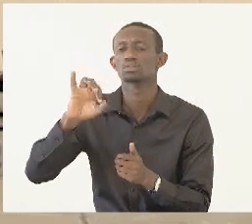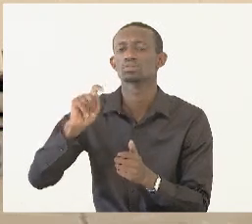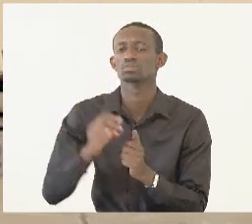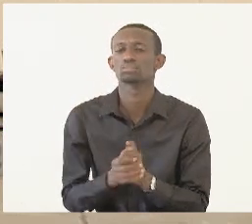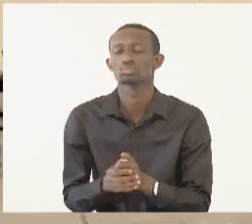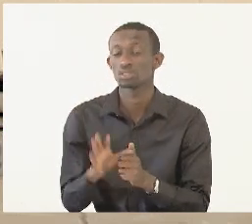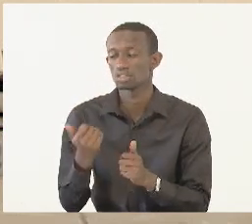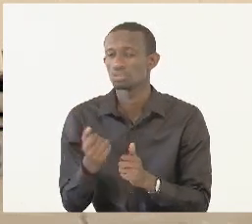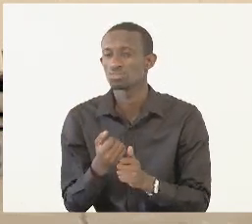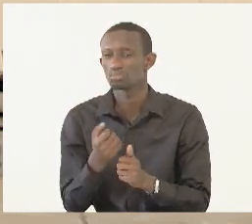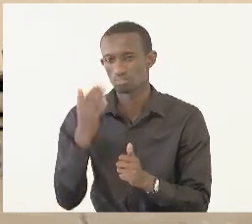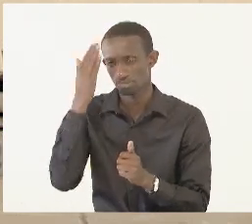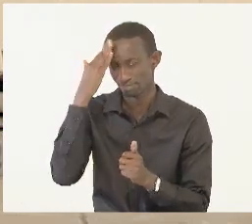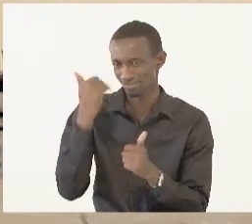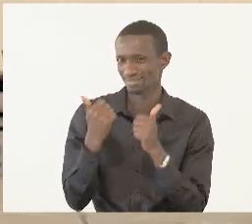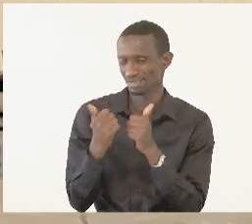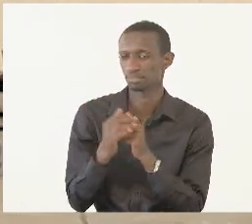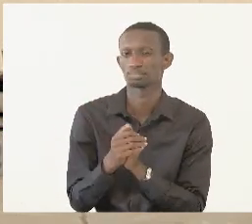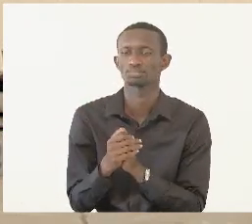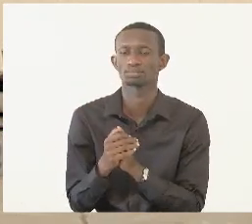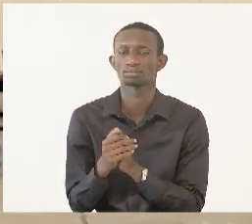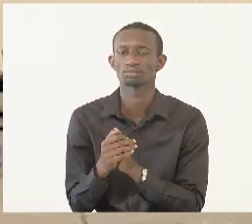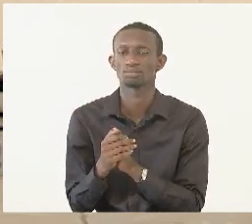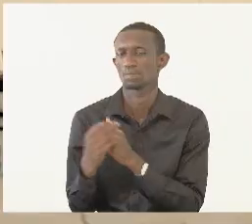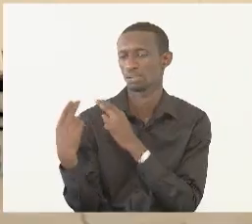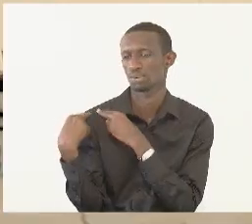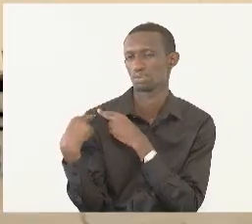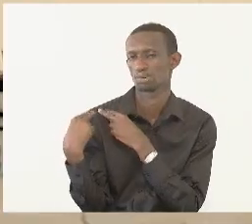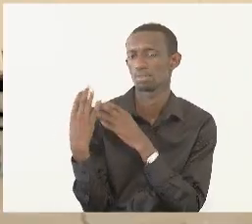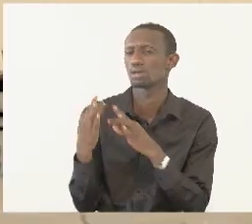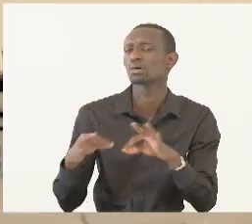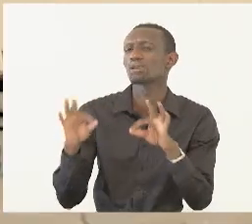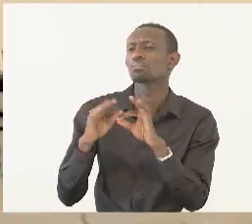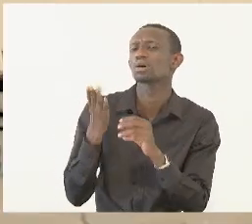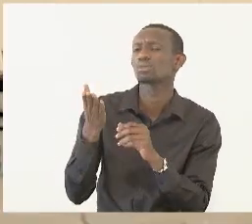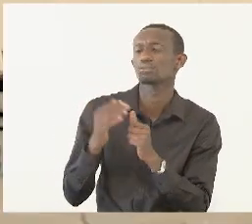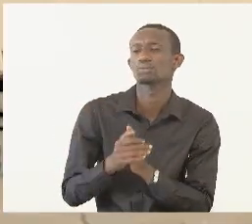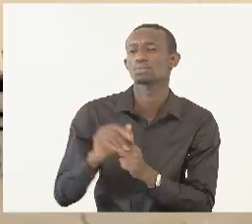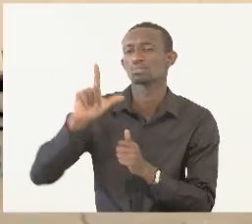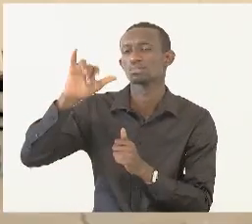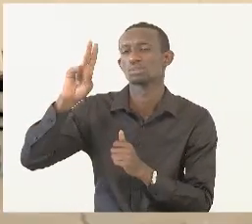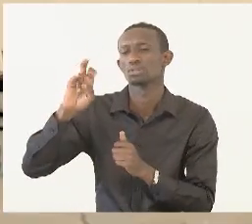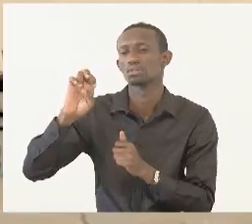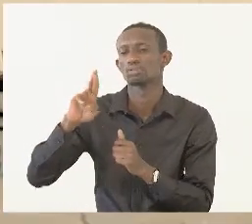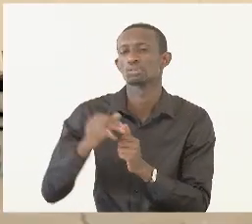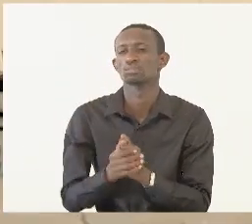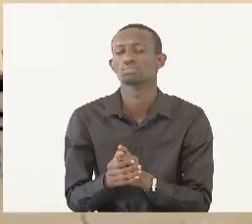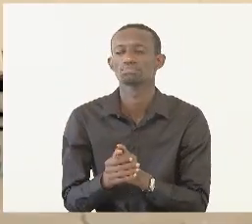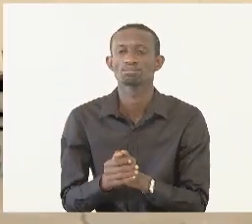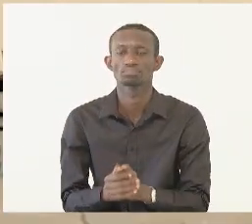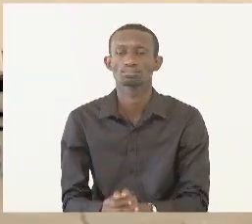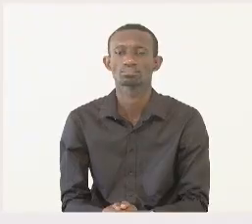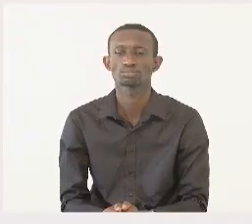able to know the role of the liver as far as excretion is concerned.